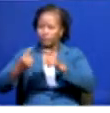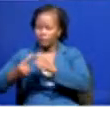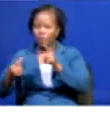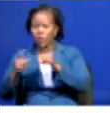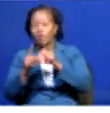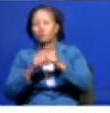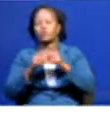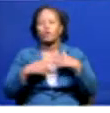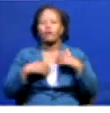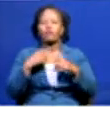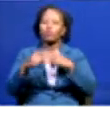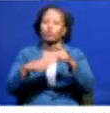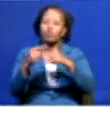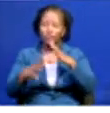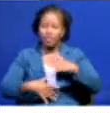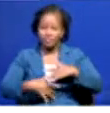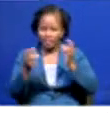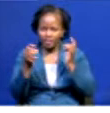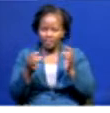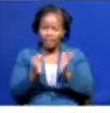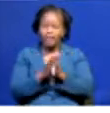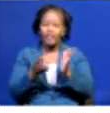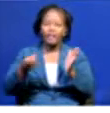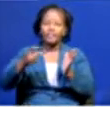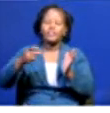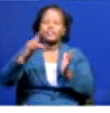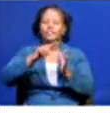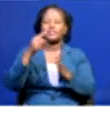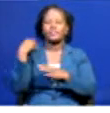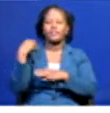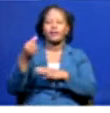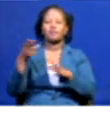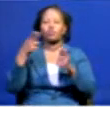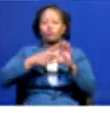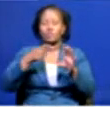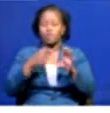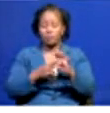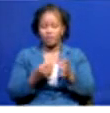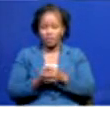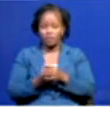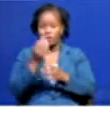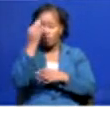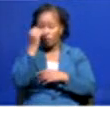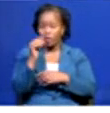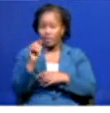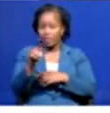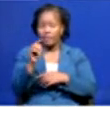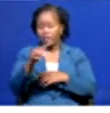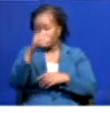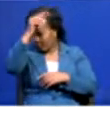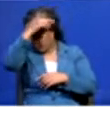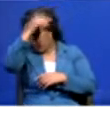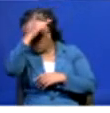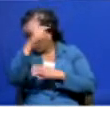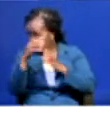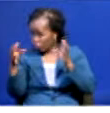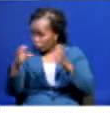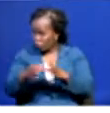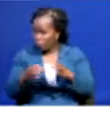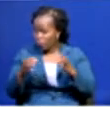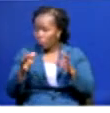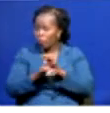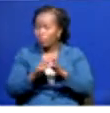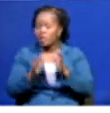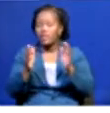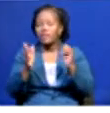attracted continuously increasing numbers of participants, such that this graduating cohort with 70